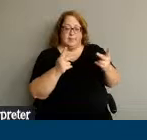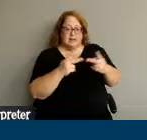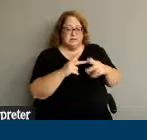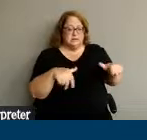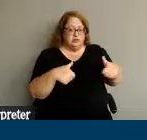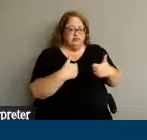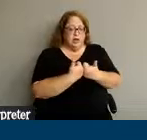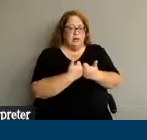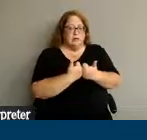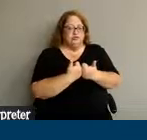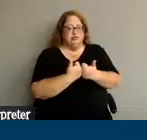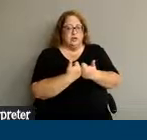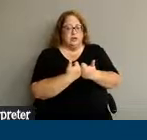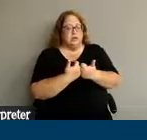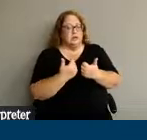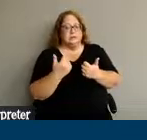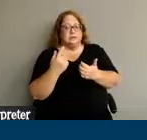challenging? You know, what